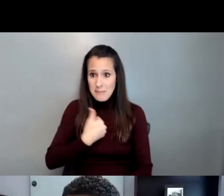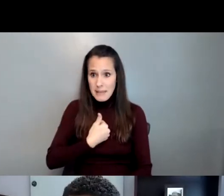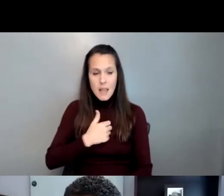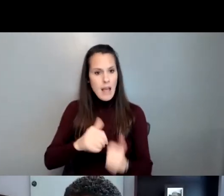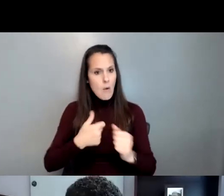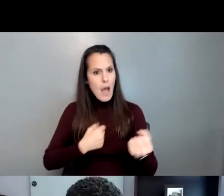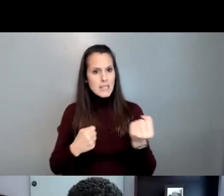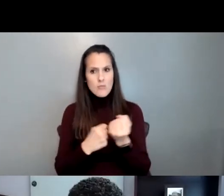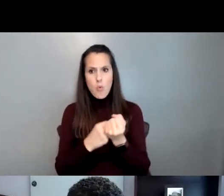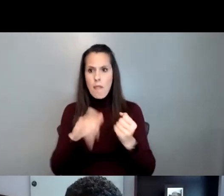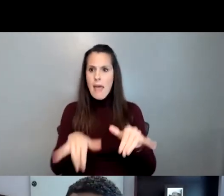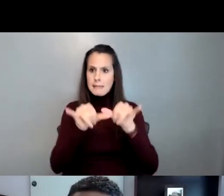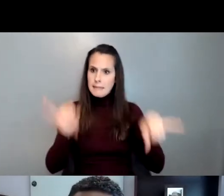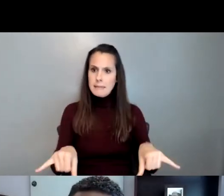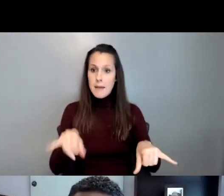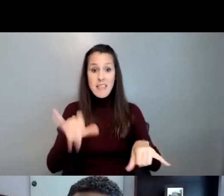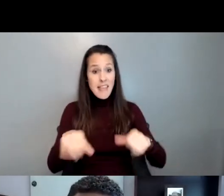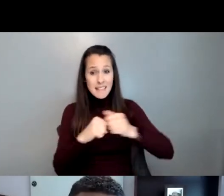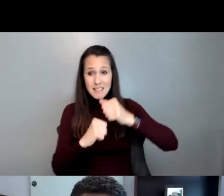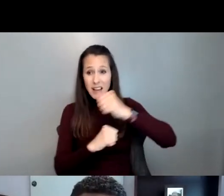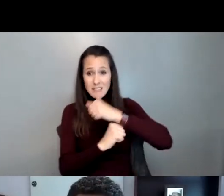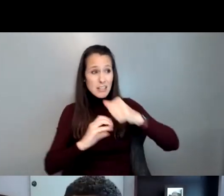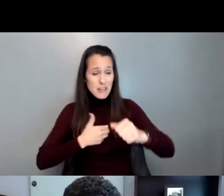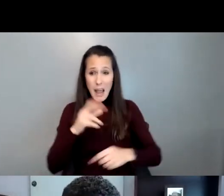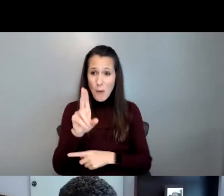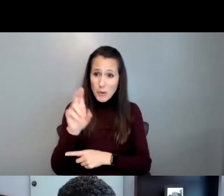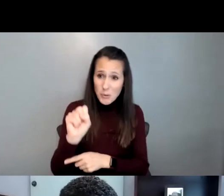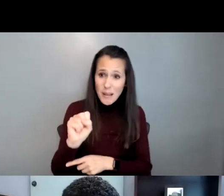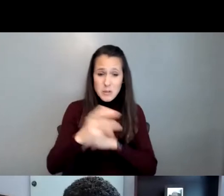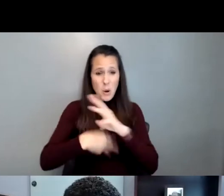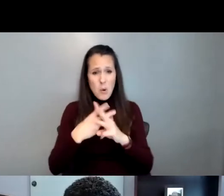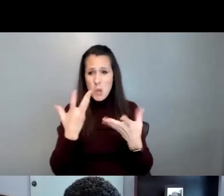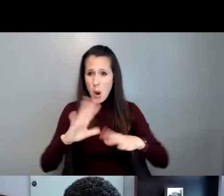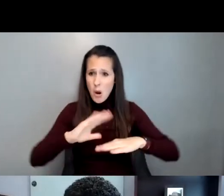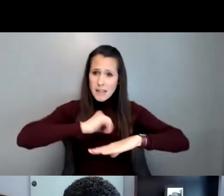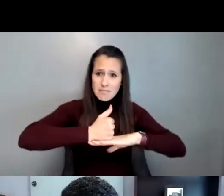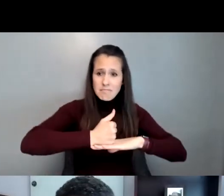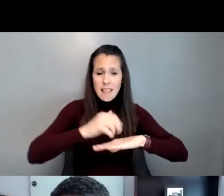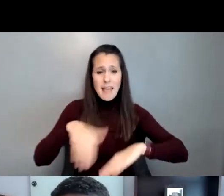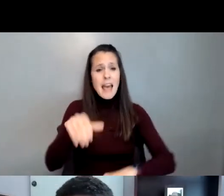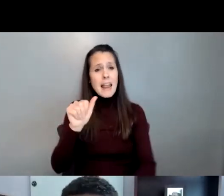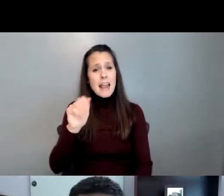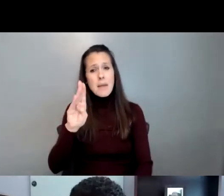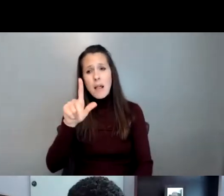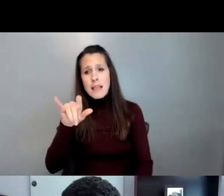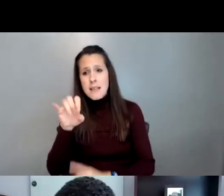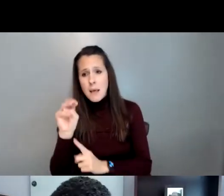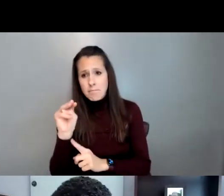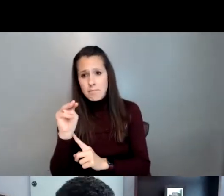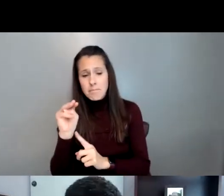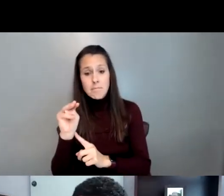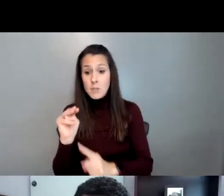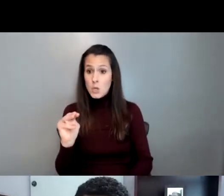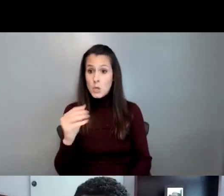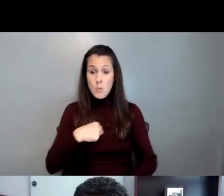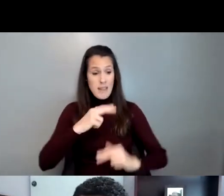ableism that is the foundation upon which our country and world have been built. We haven't built this world with people